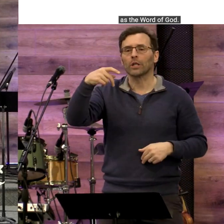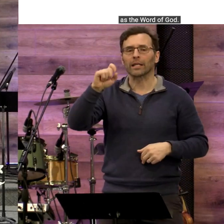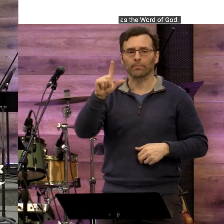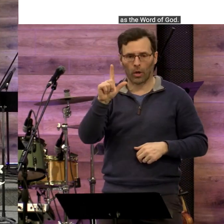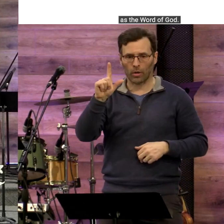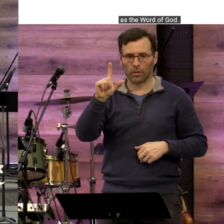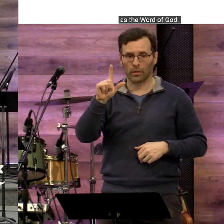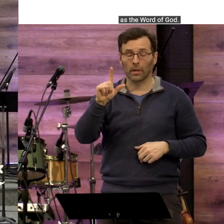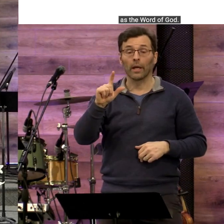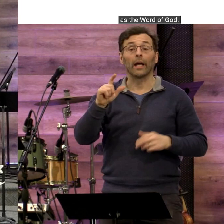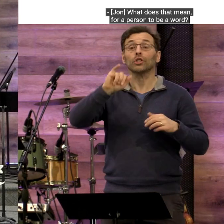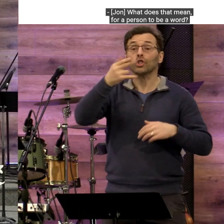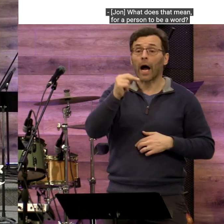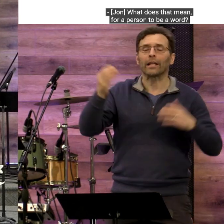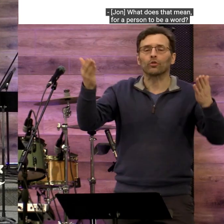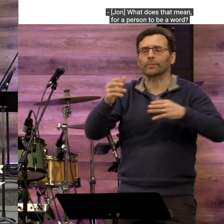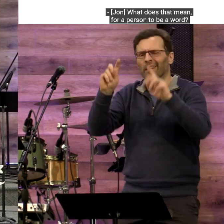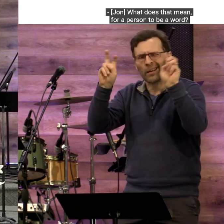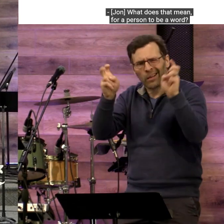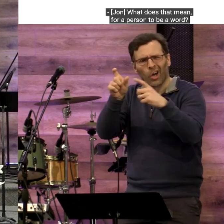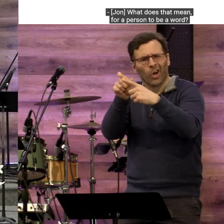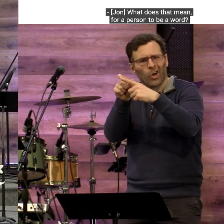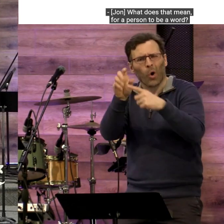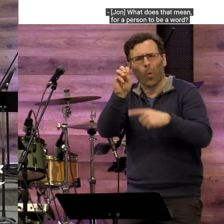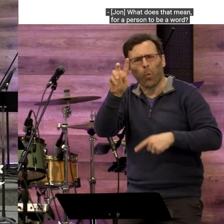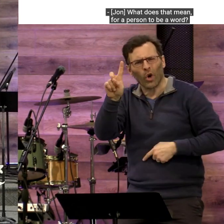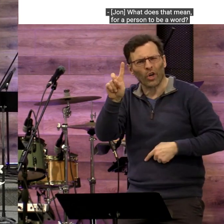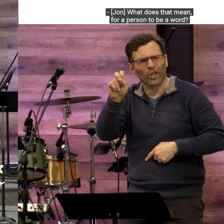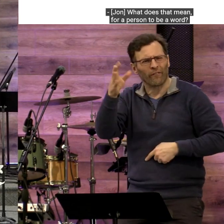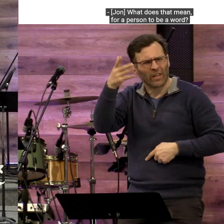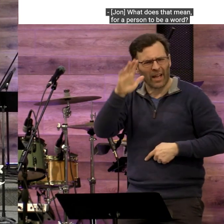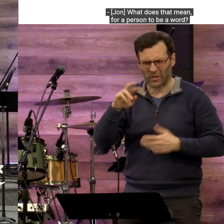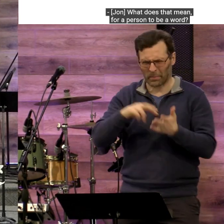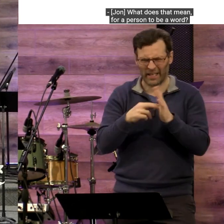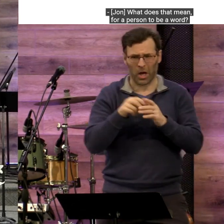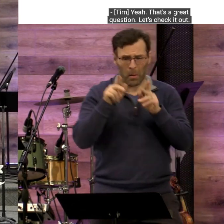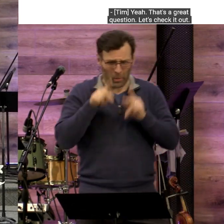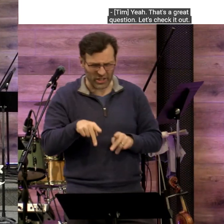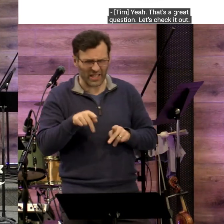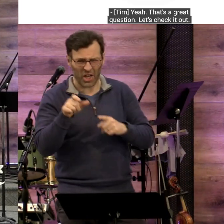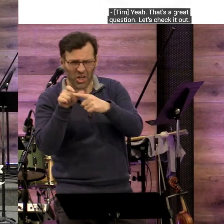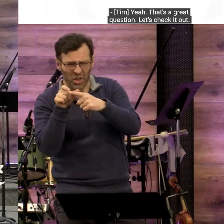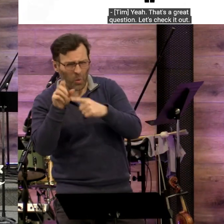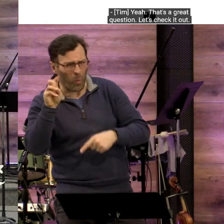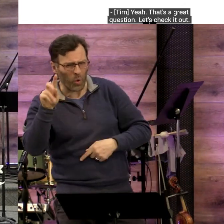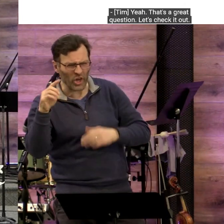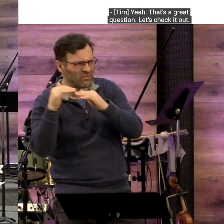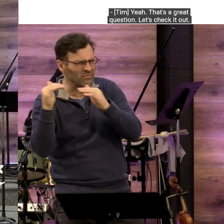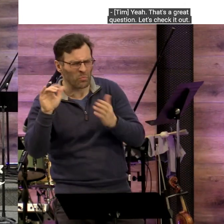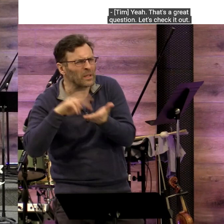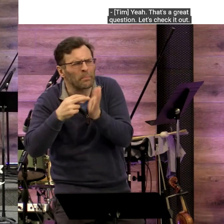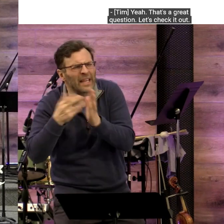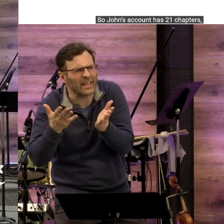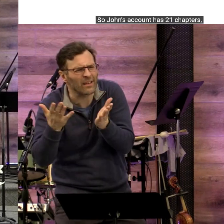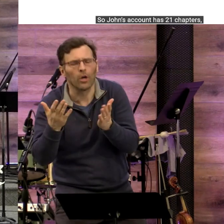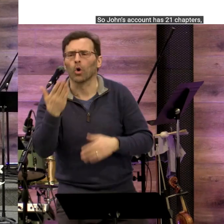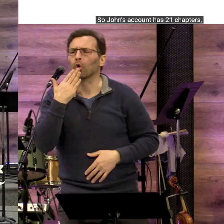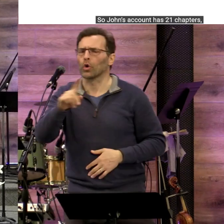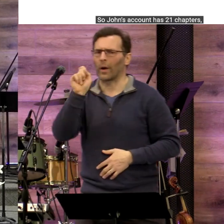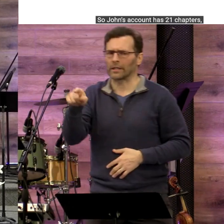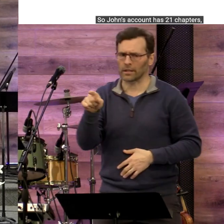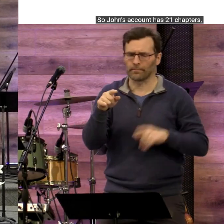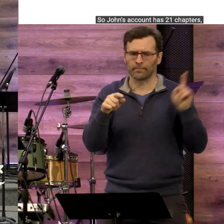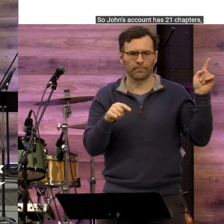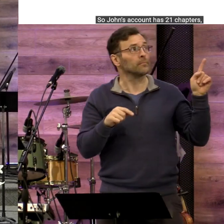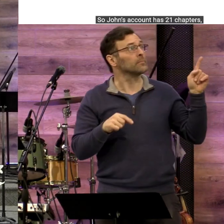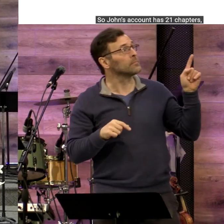the Word of God. What does that mean for a person to be a Word? Yeah, that's a great question. Let's check it out. So John's